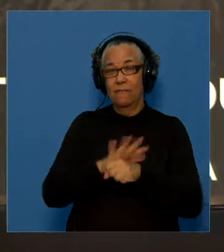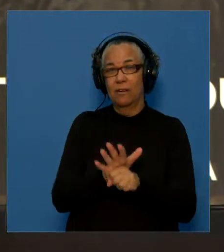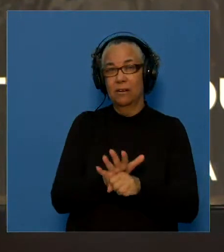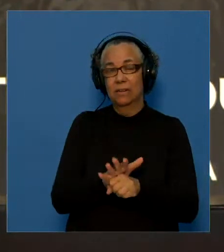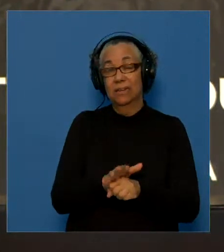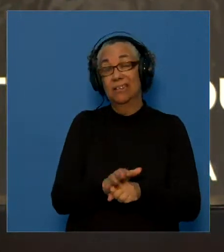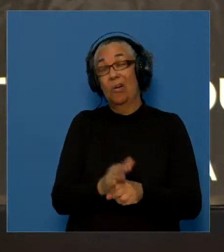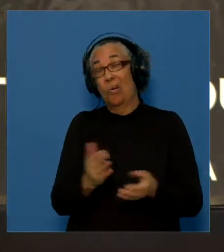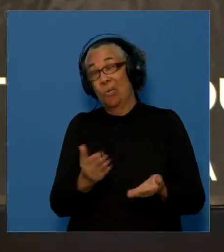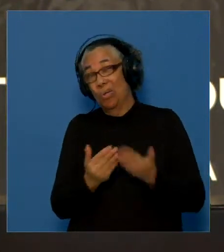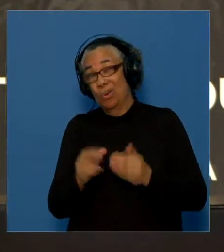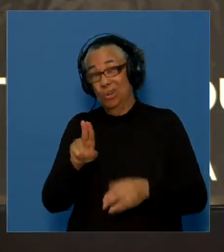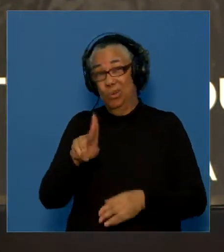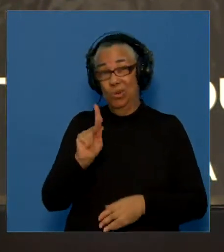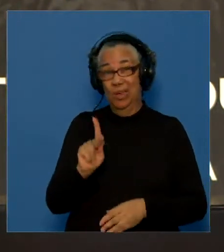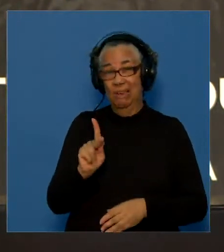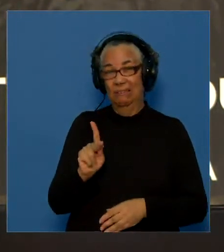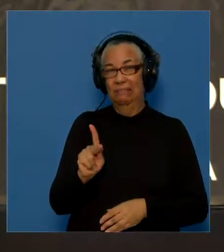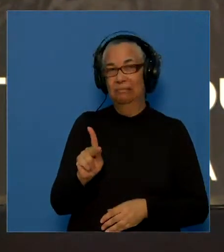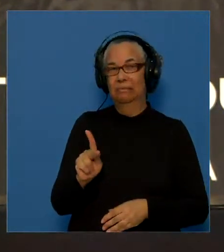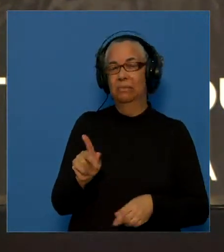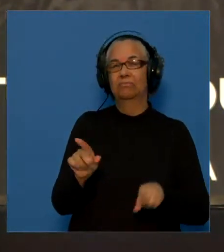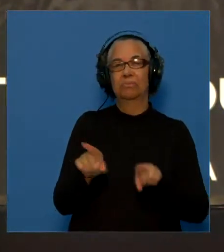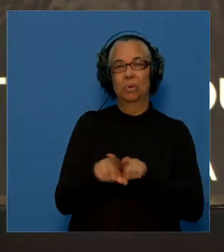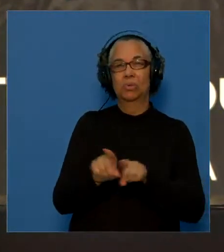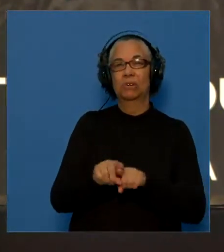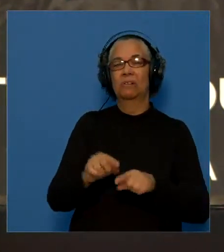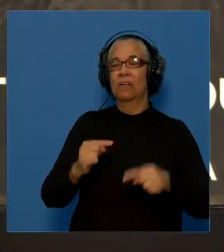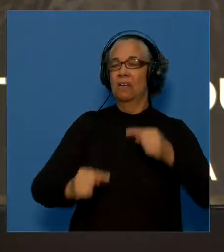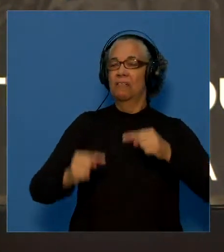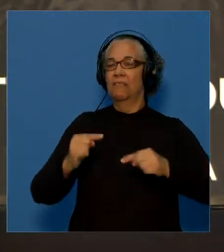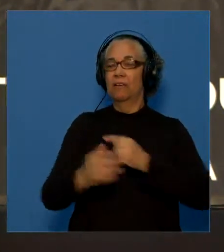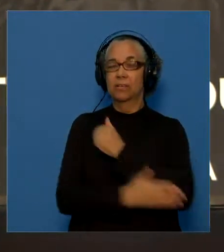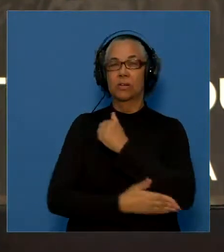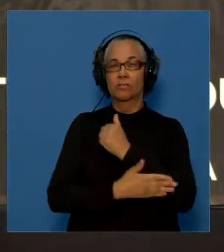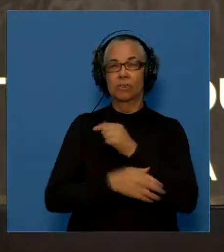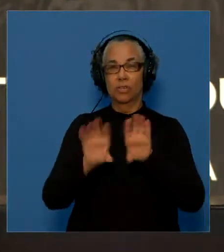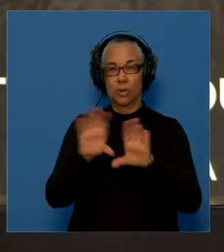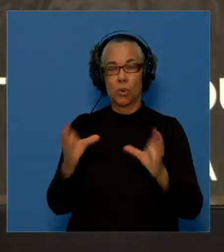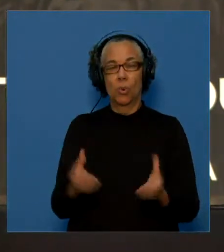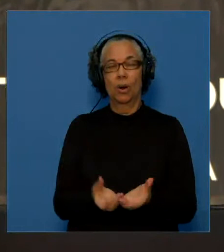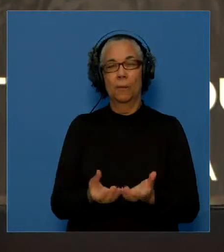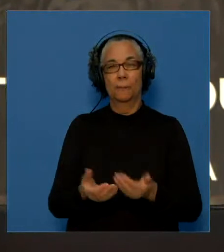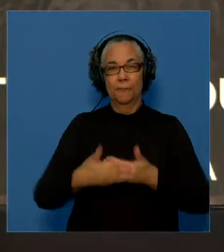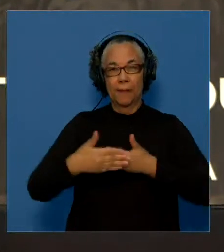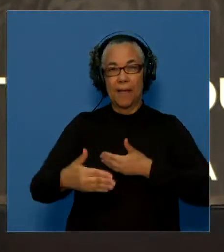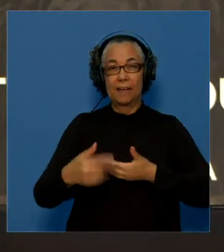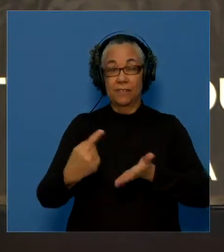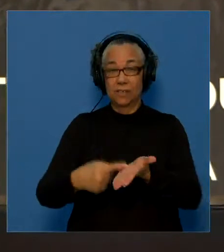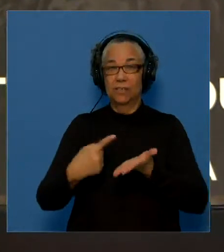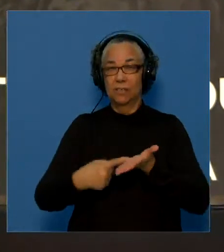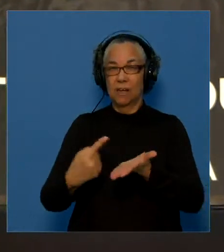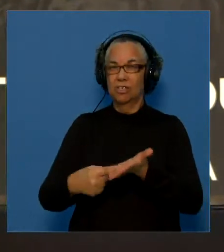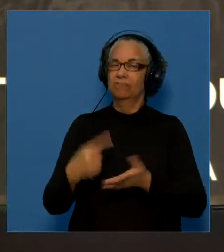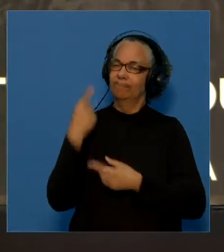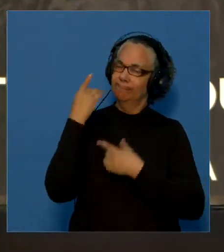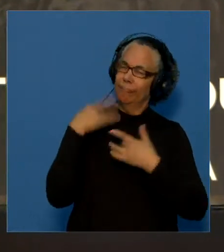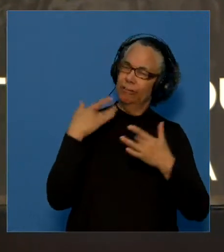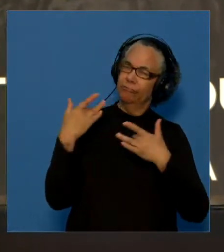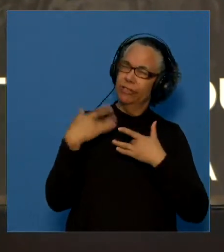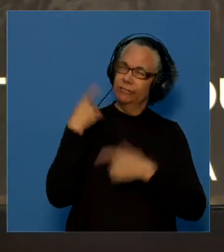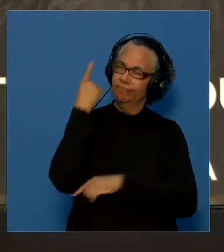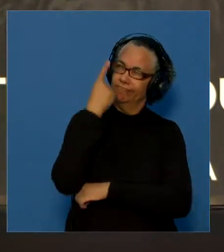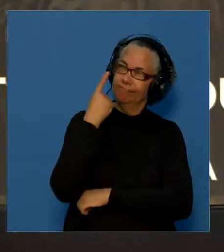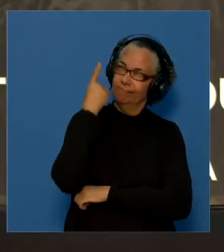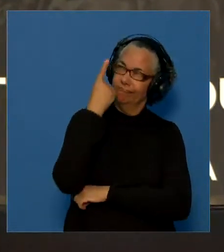in many countries around the world. Following our discussions and after consideration, the decision was for there to